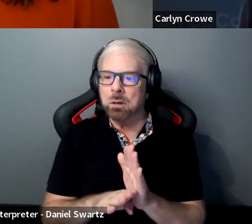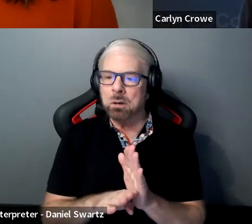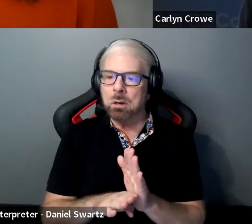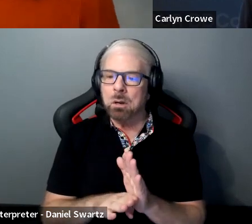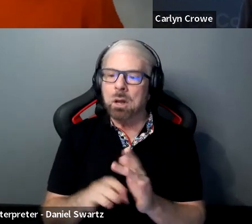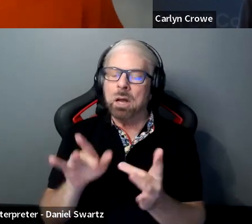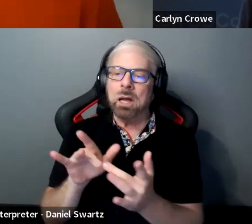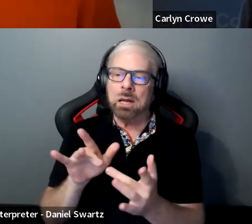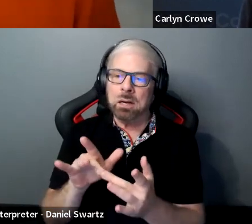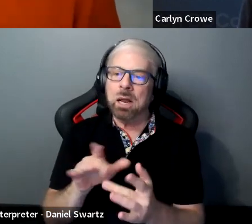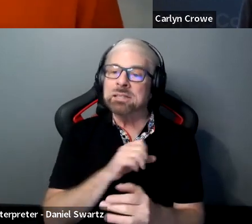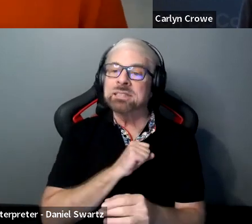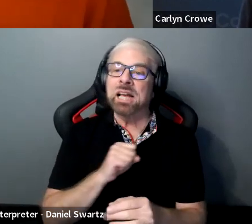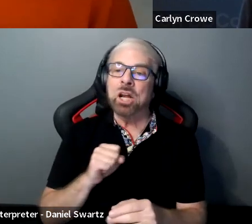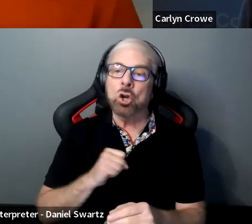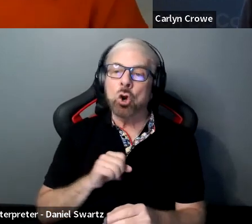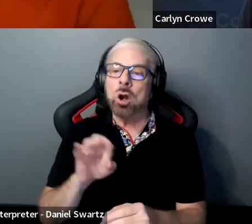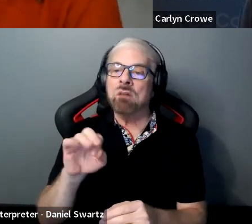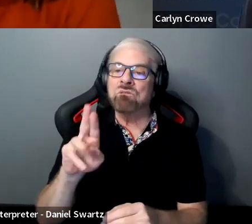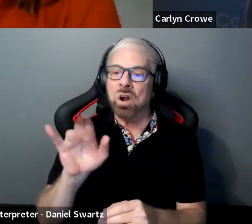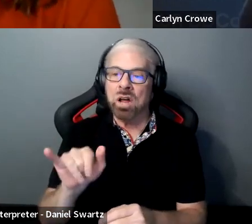Fry would be a good idea if you're very interested in them.